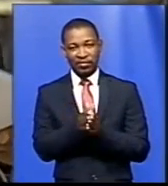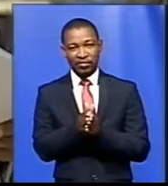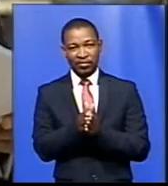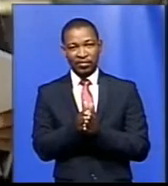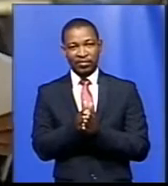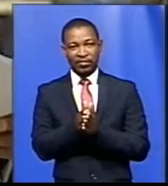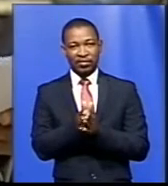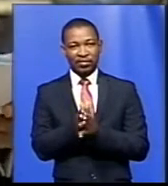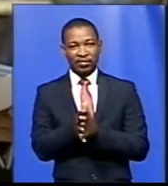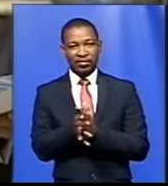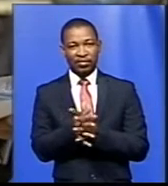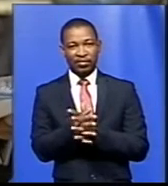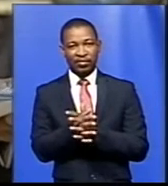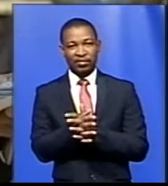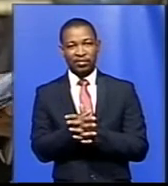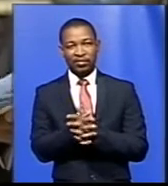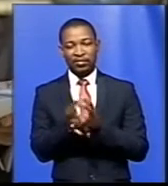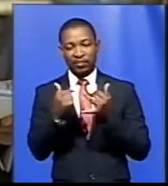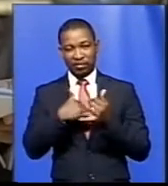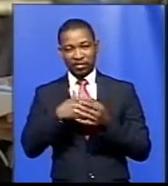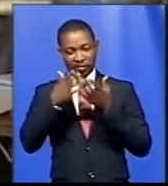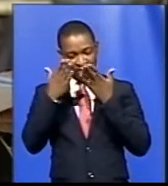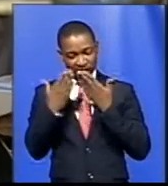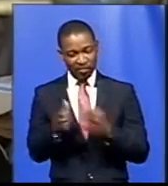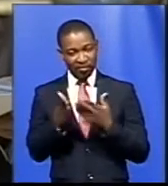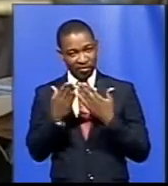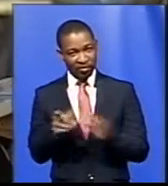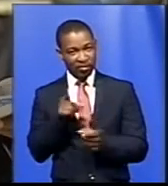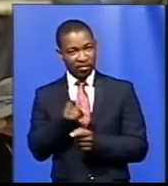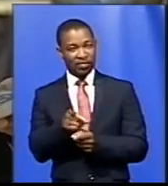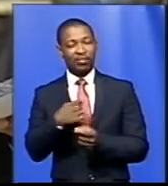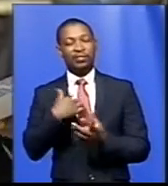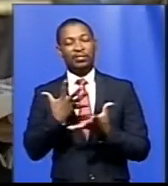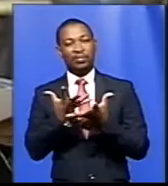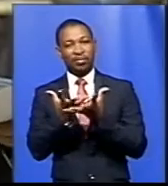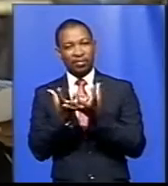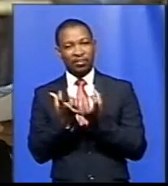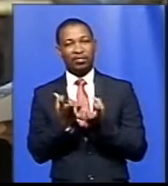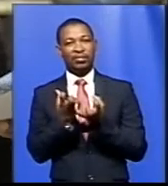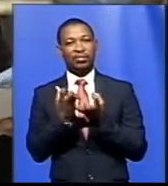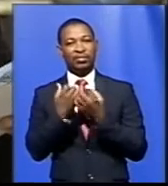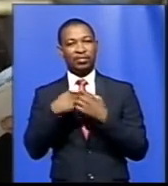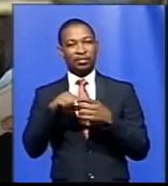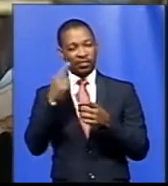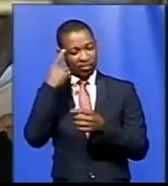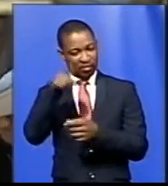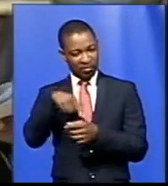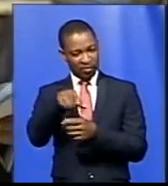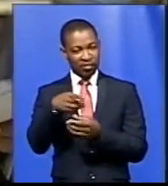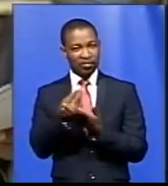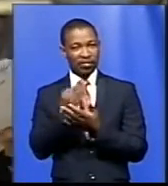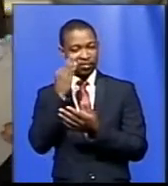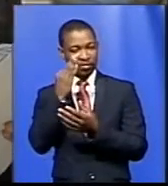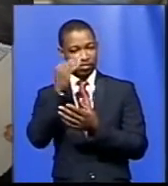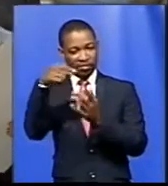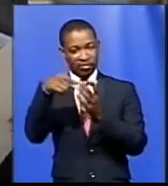Madam Speaker, as I conclude, I wish to point out that the medium-term fiscal outlook is a cause